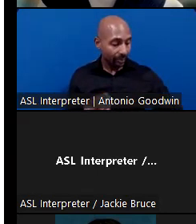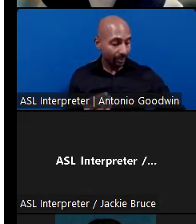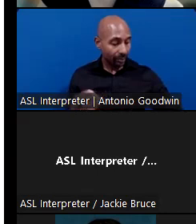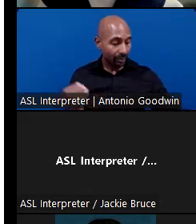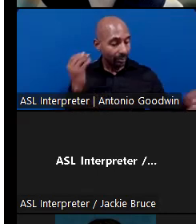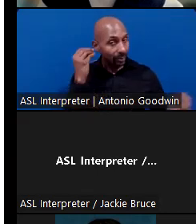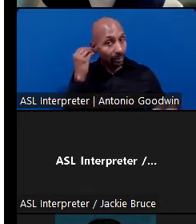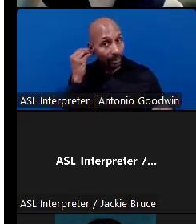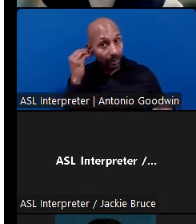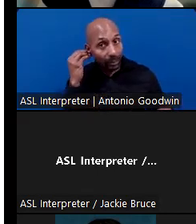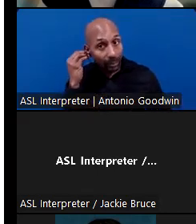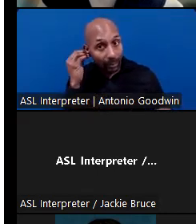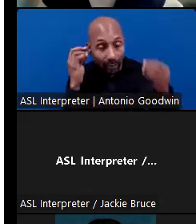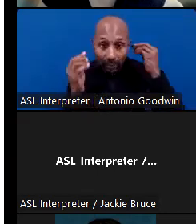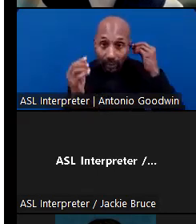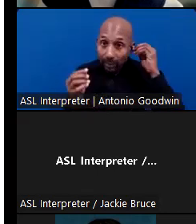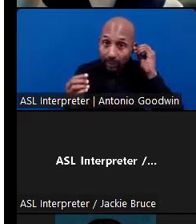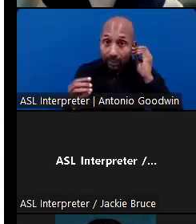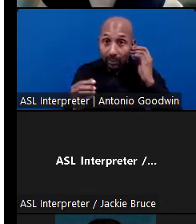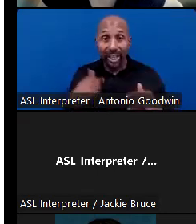know who've had COVID in the last month.